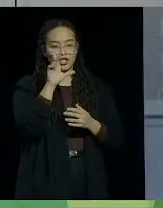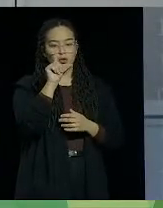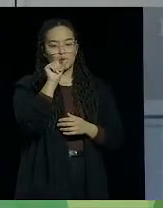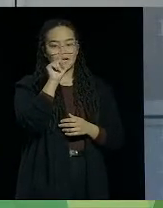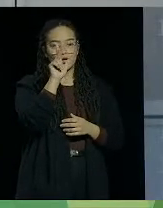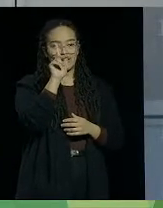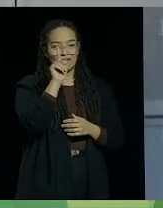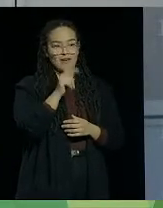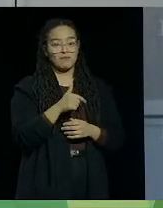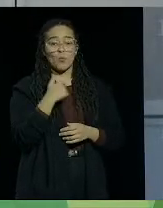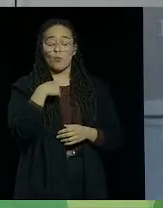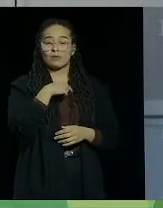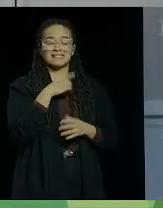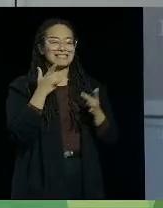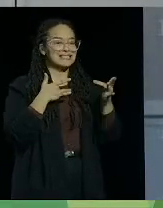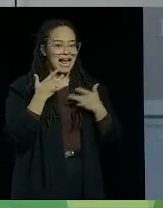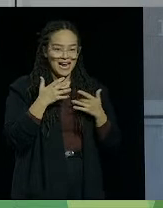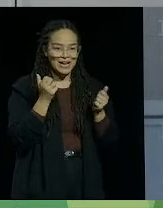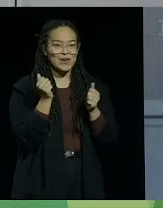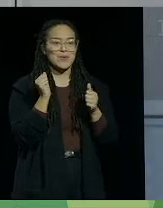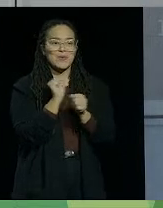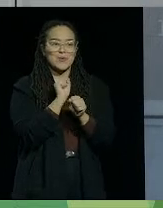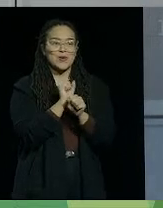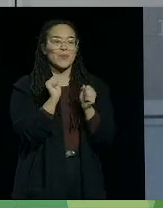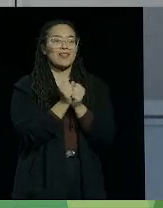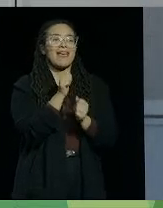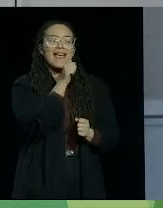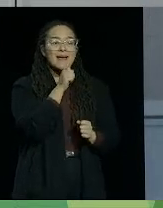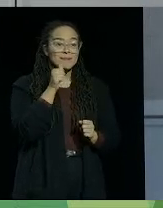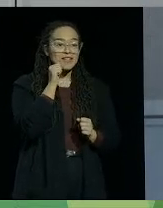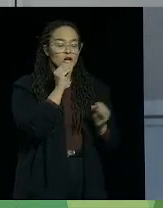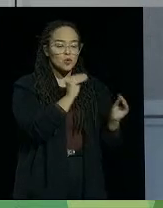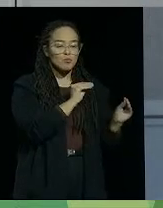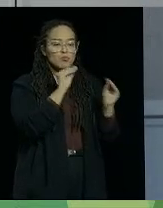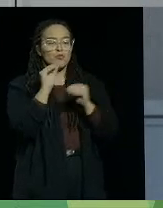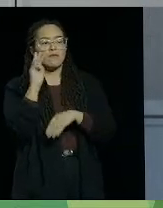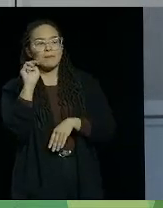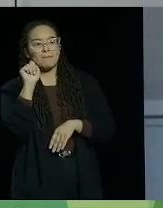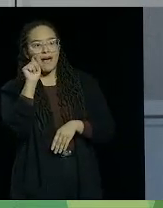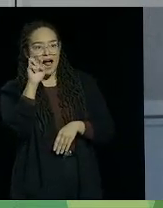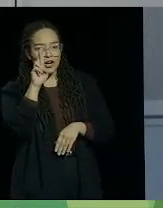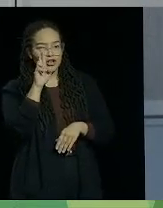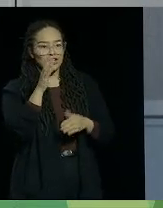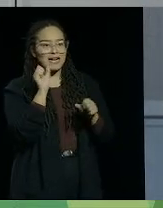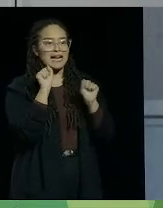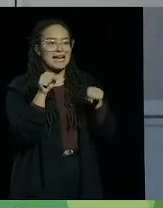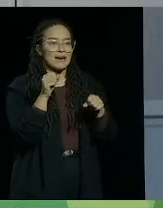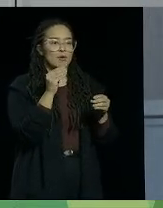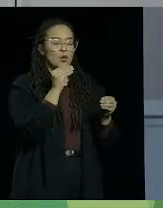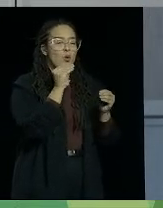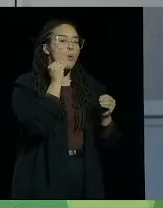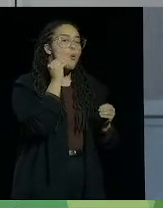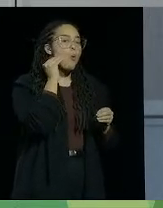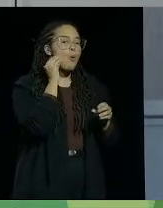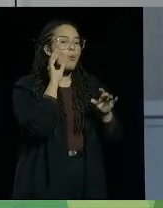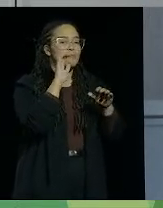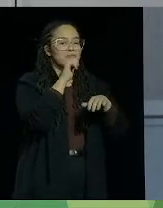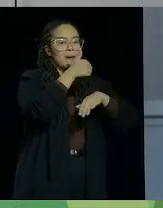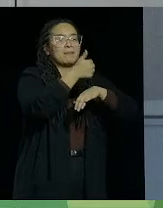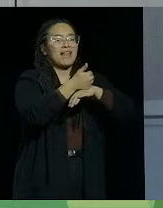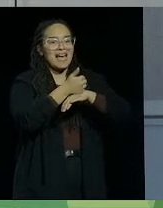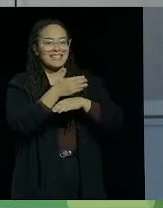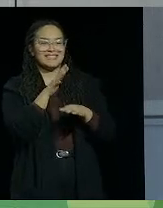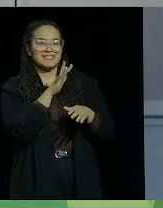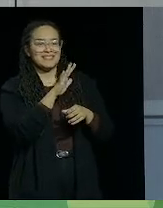Bosch is excited to be working with Amazon to move the Matter-enabled home appliance space forward. And this launch reinforces